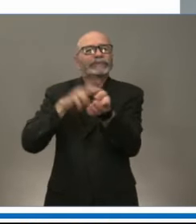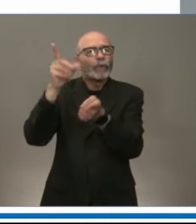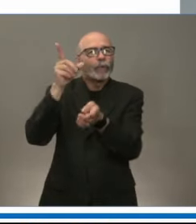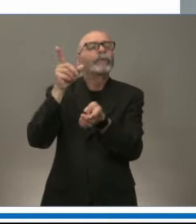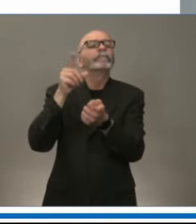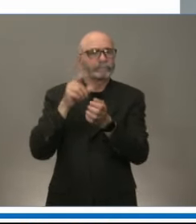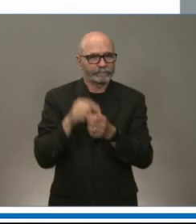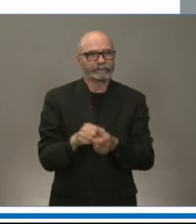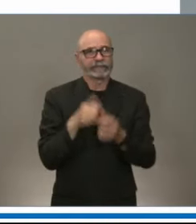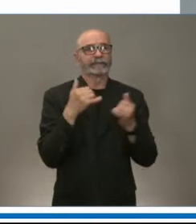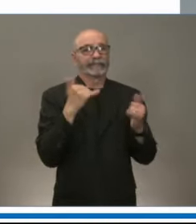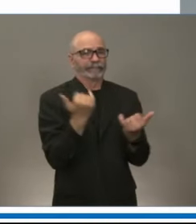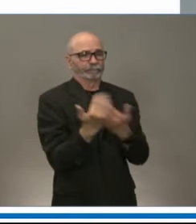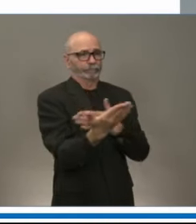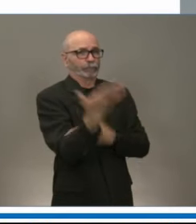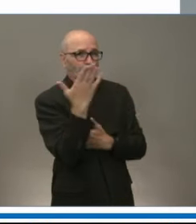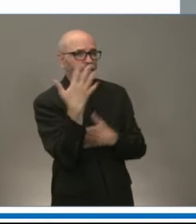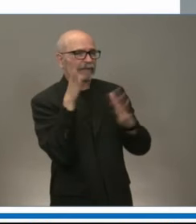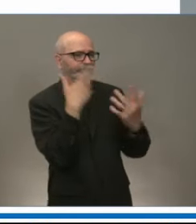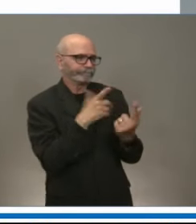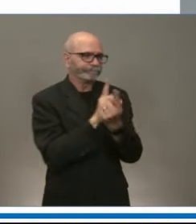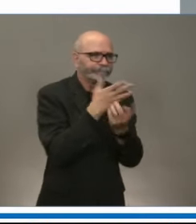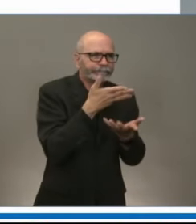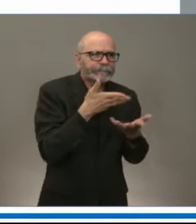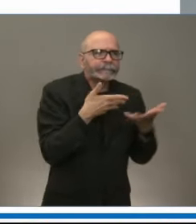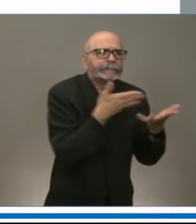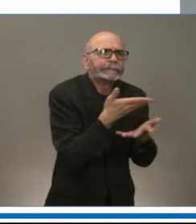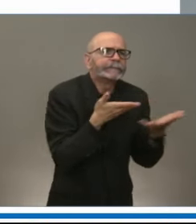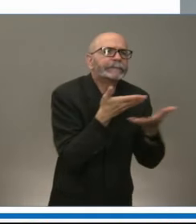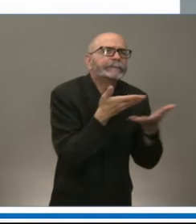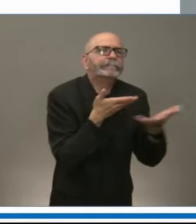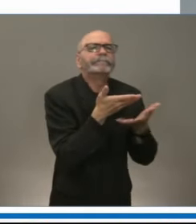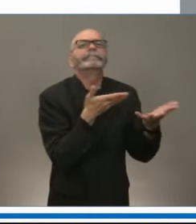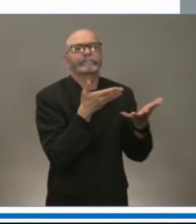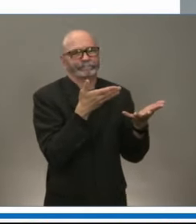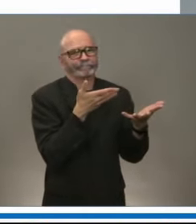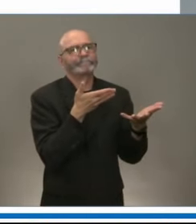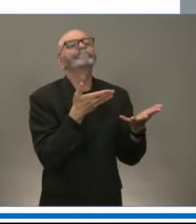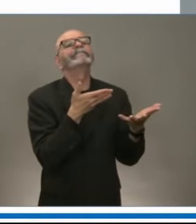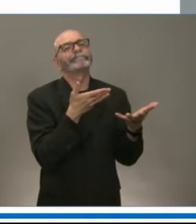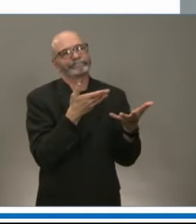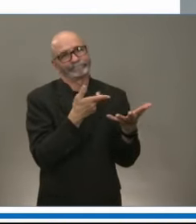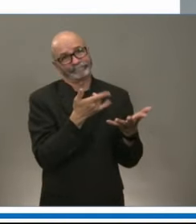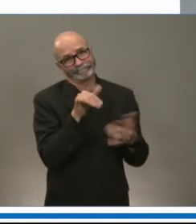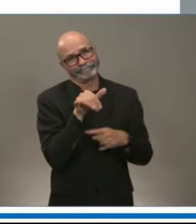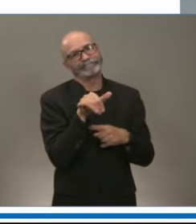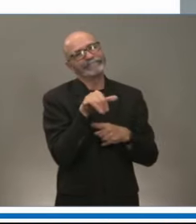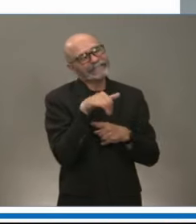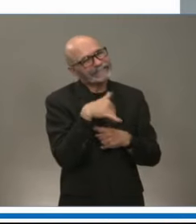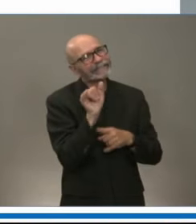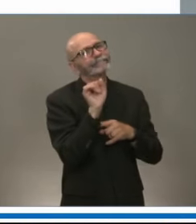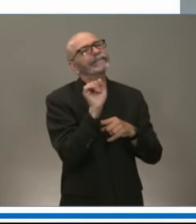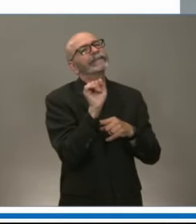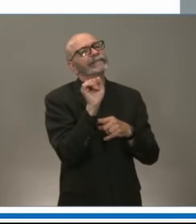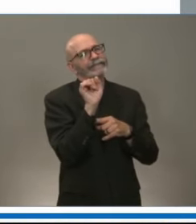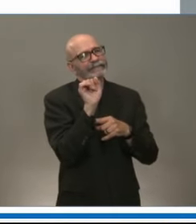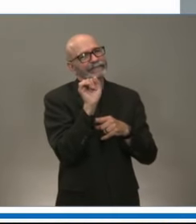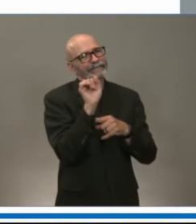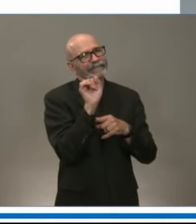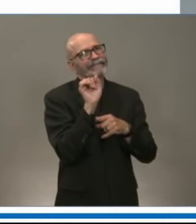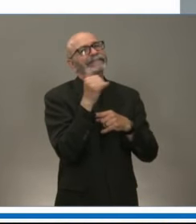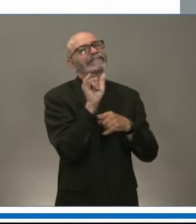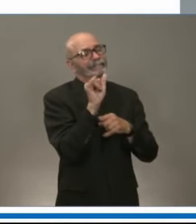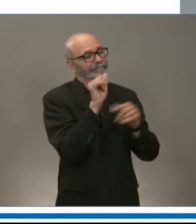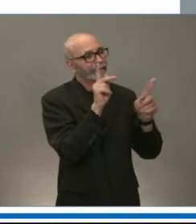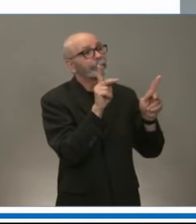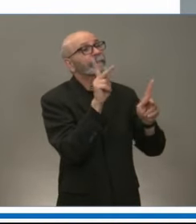morning, and he advised me that we still, and I'm pleased to say, there's still only the original 3 staff and 2